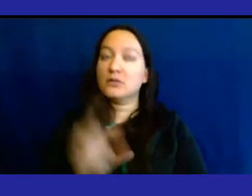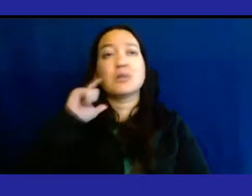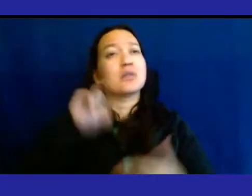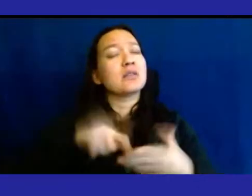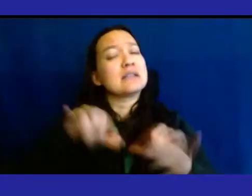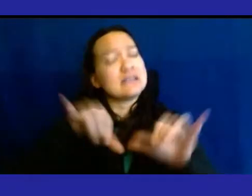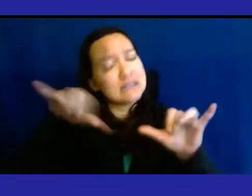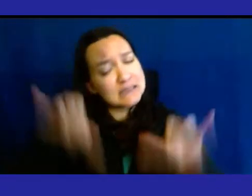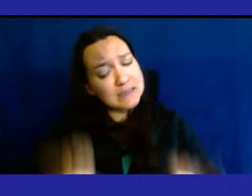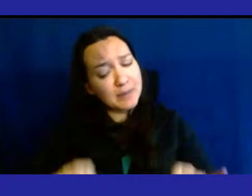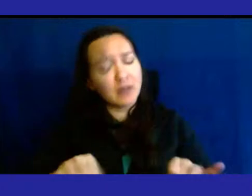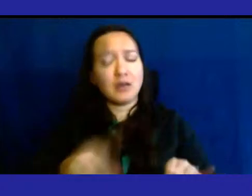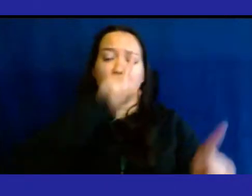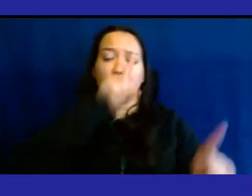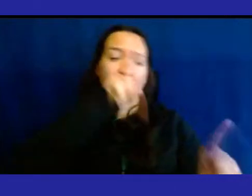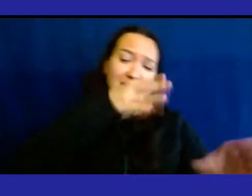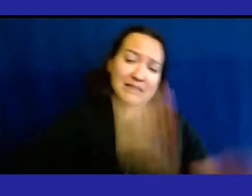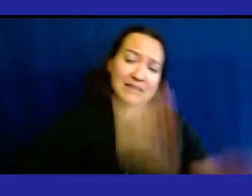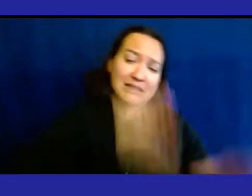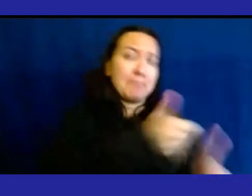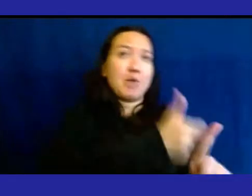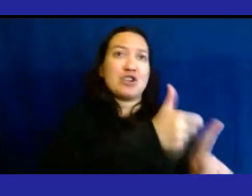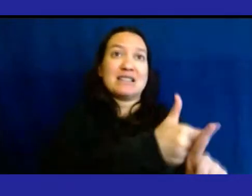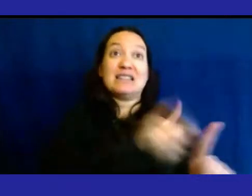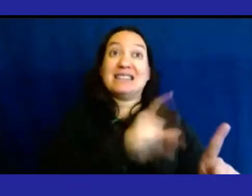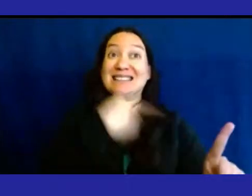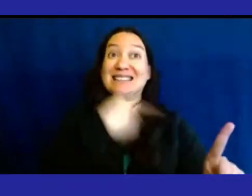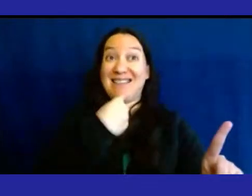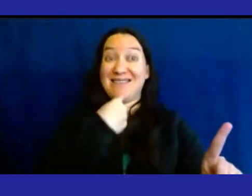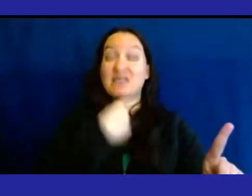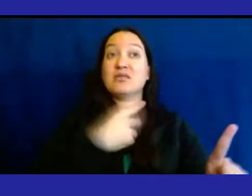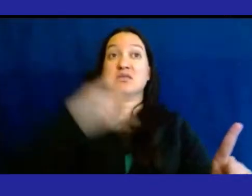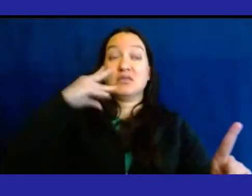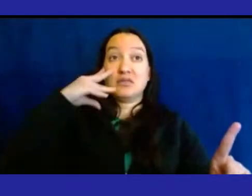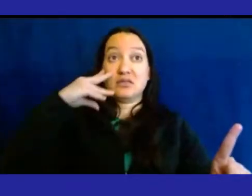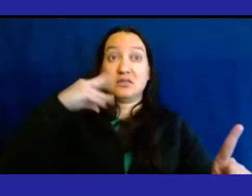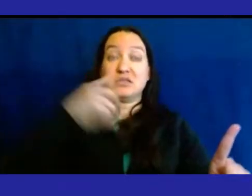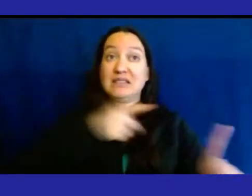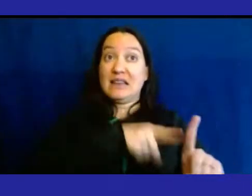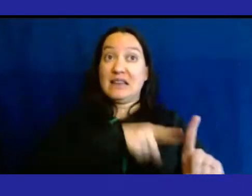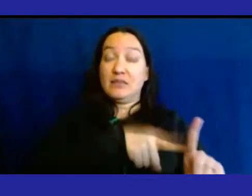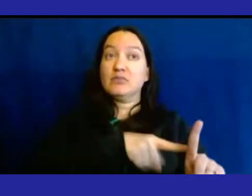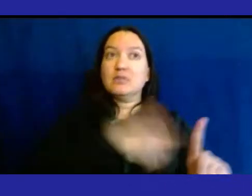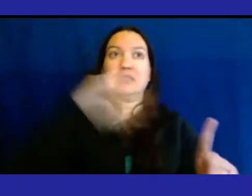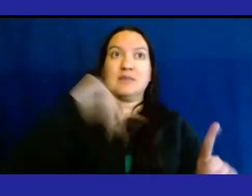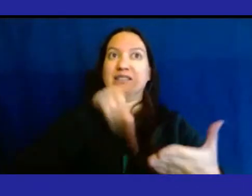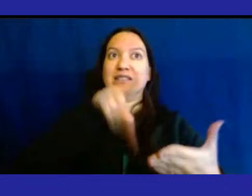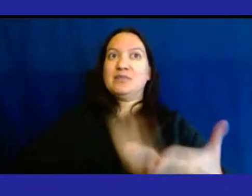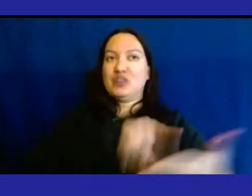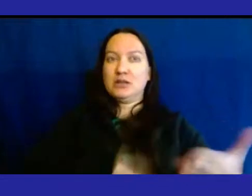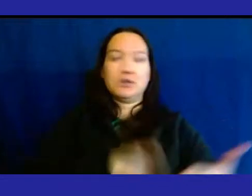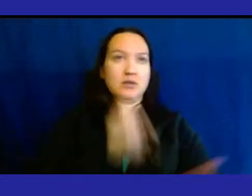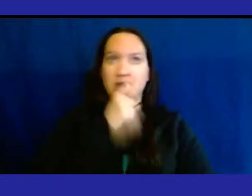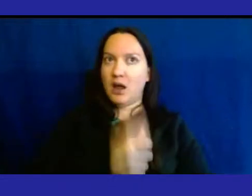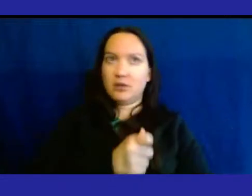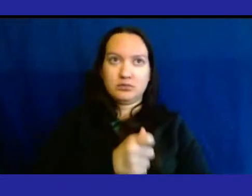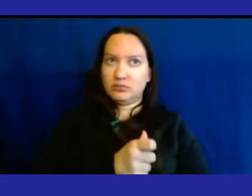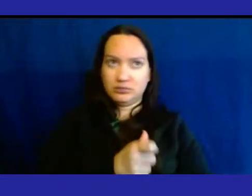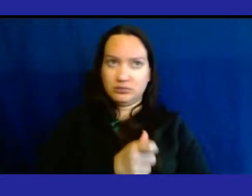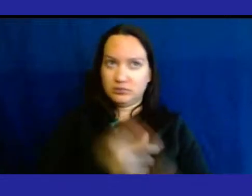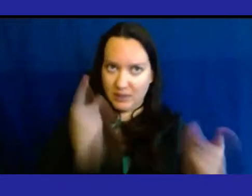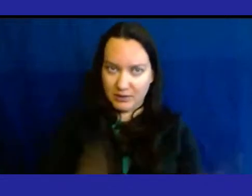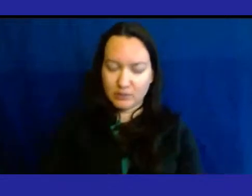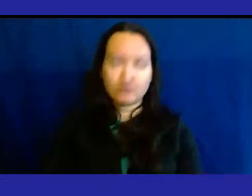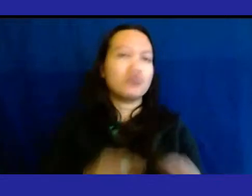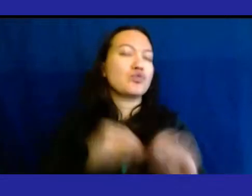the respondent, the person who's alleged to have committed the discriminatory acts, has not actually done so. So it's been no